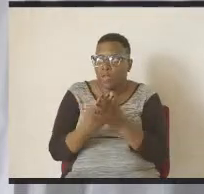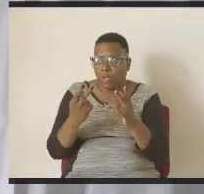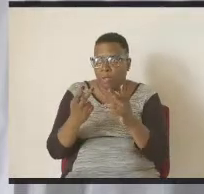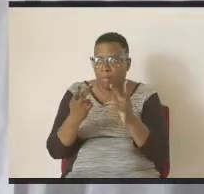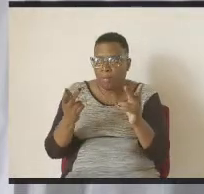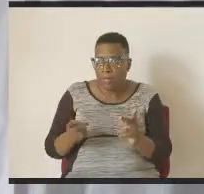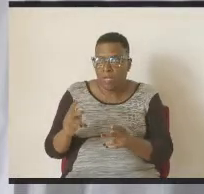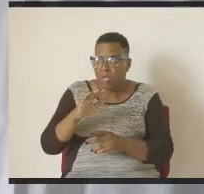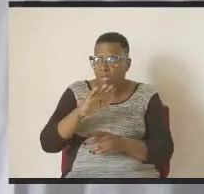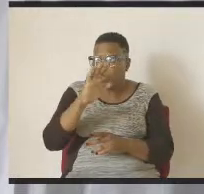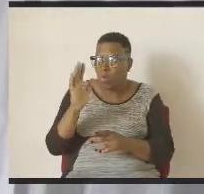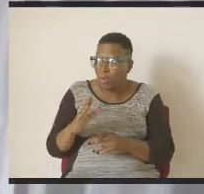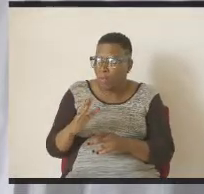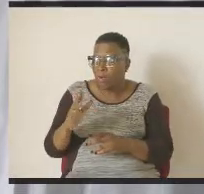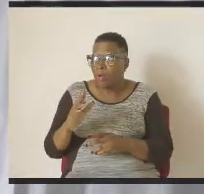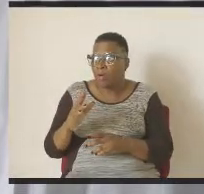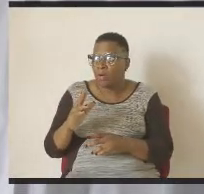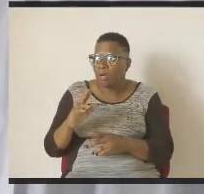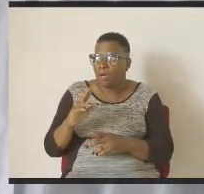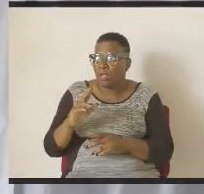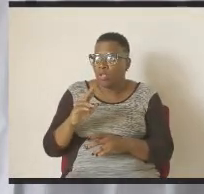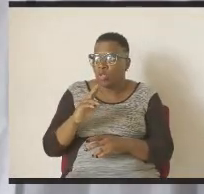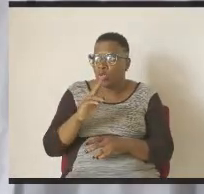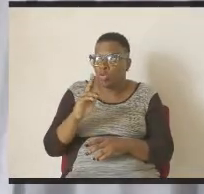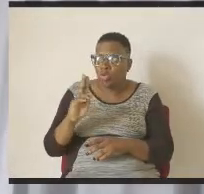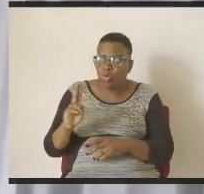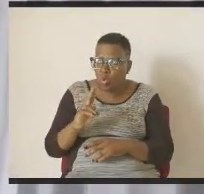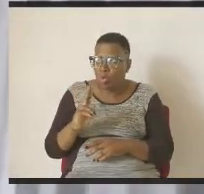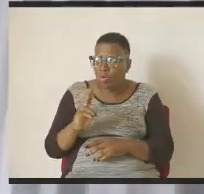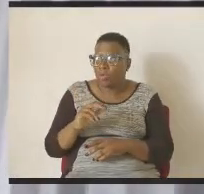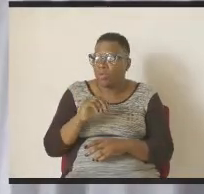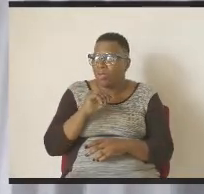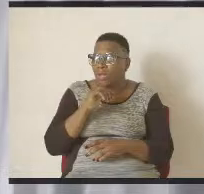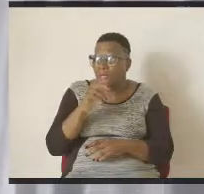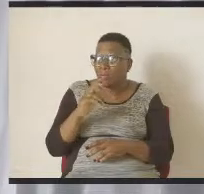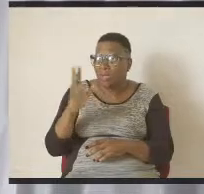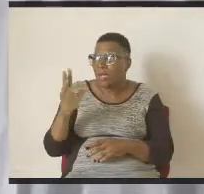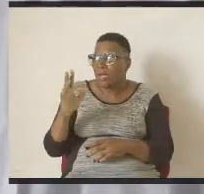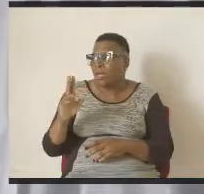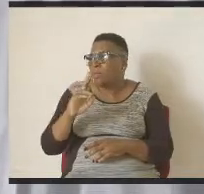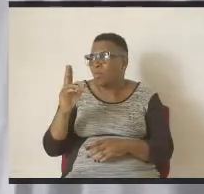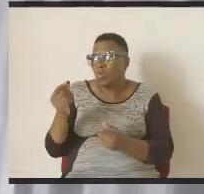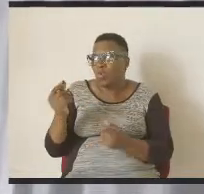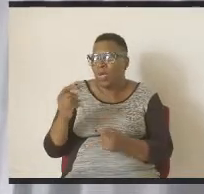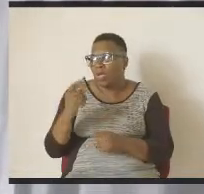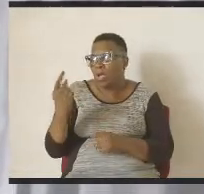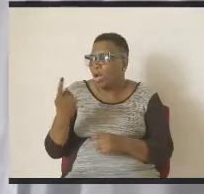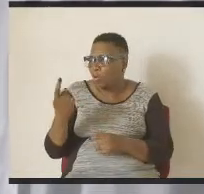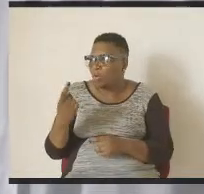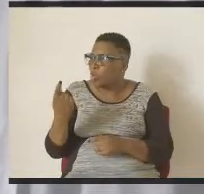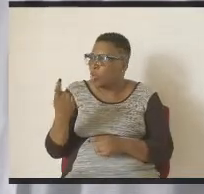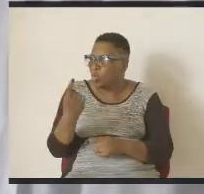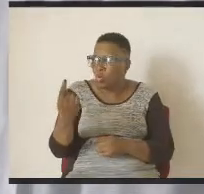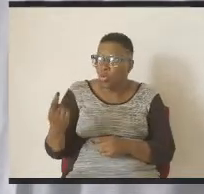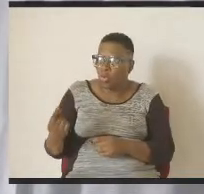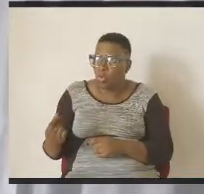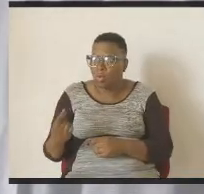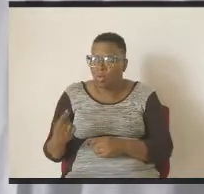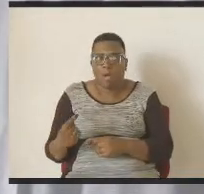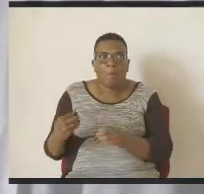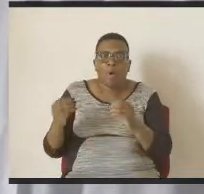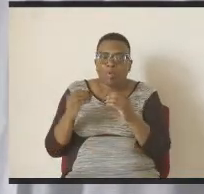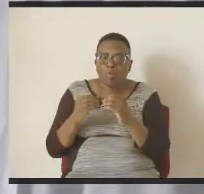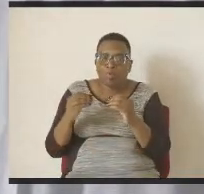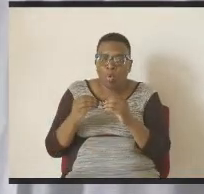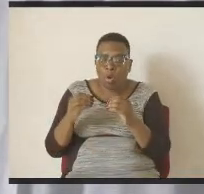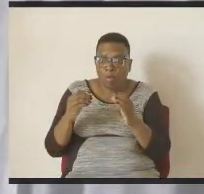never get used to Calvary, it's not a less is more principle for us. It's the more of Jesus we